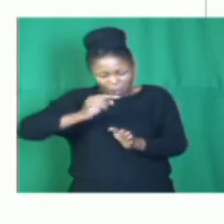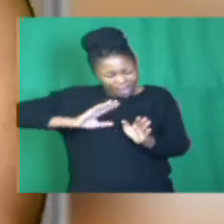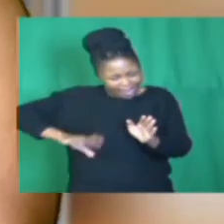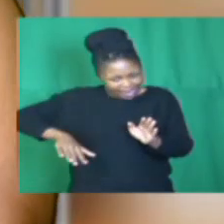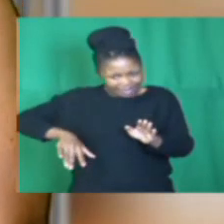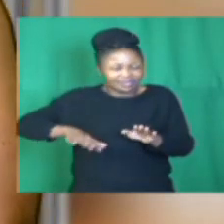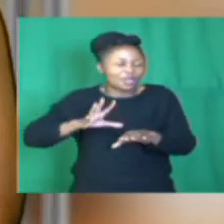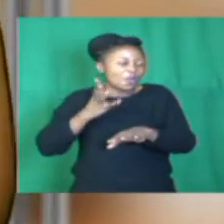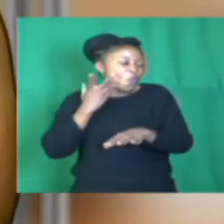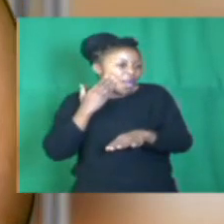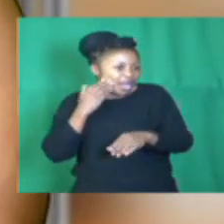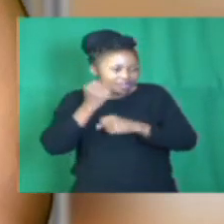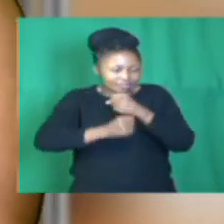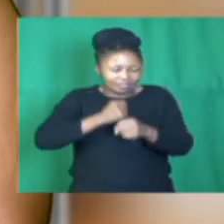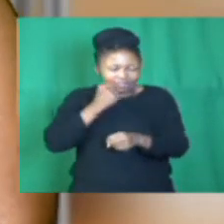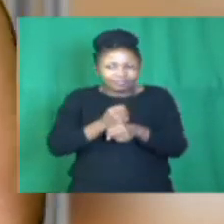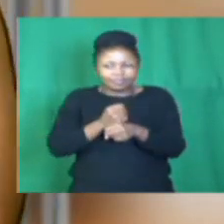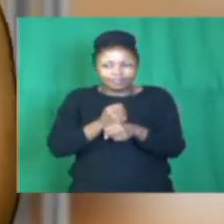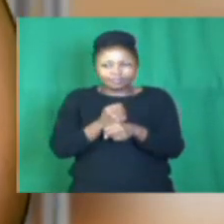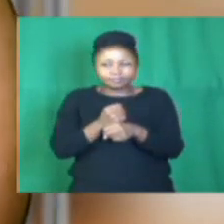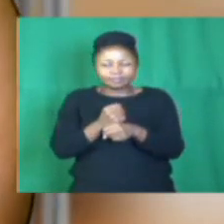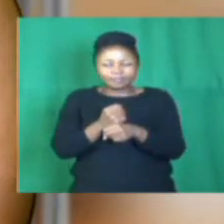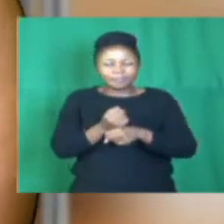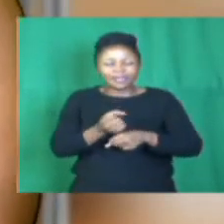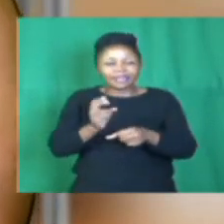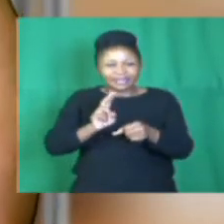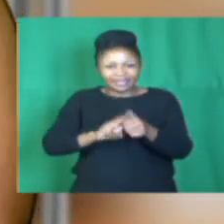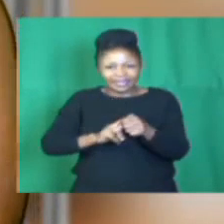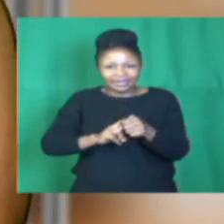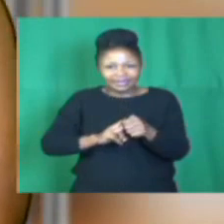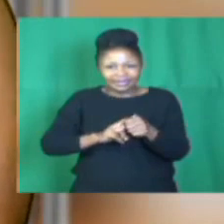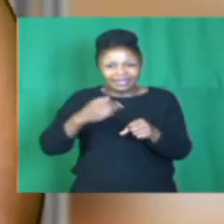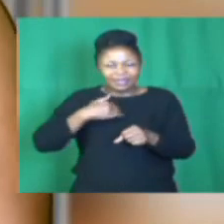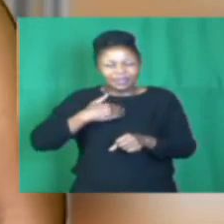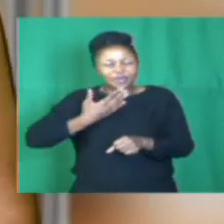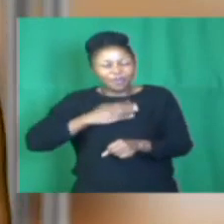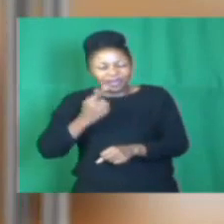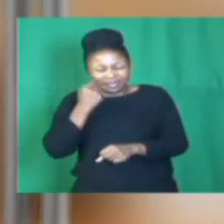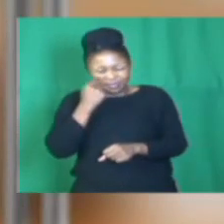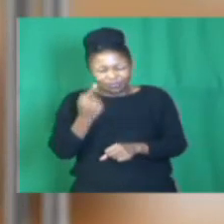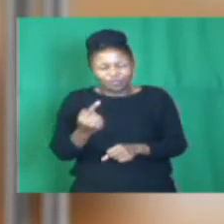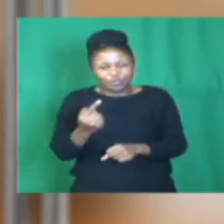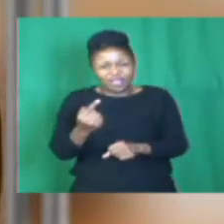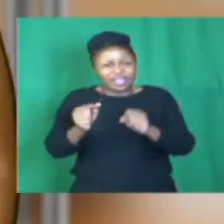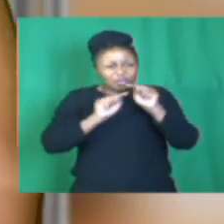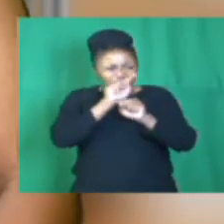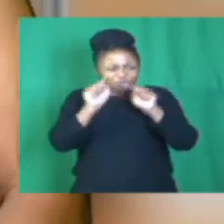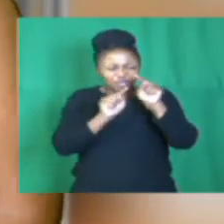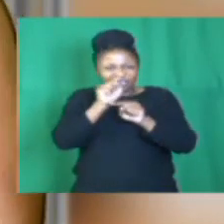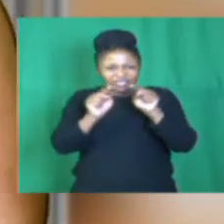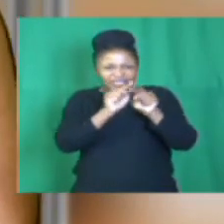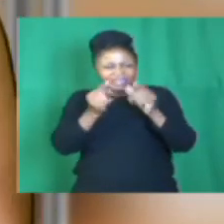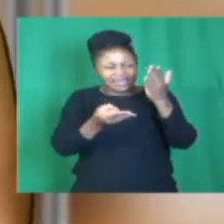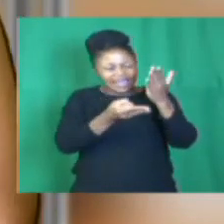been asked. Then I also want us to quickly look into a question which will